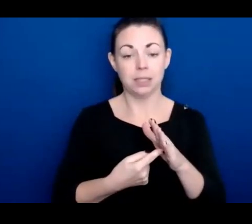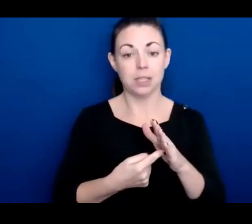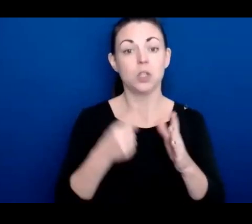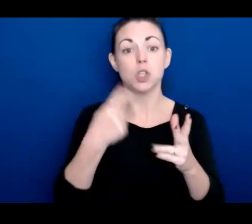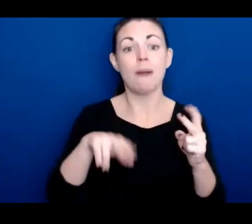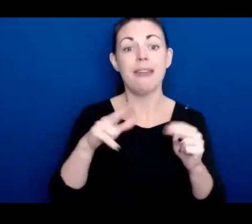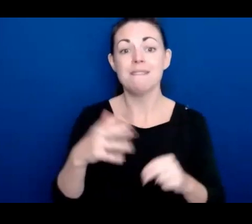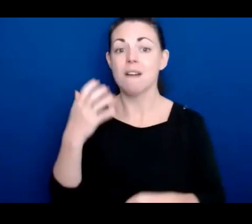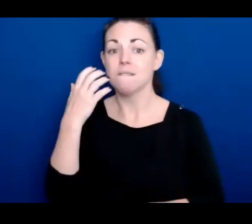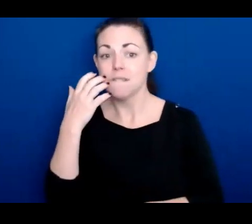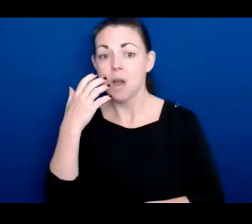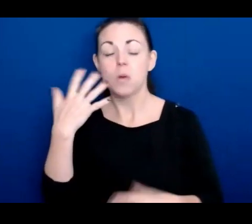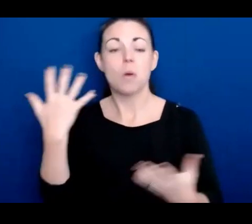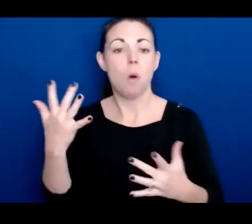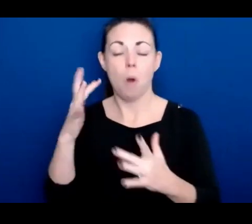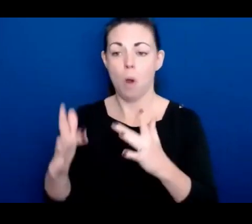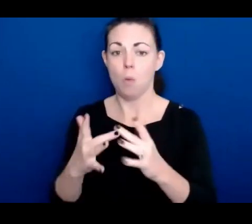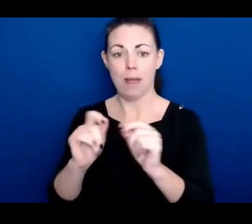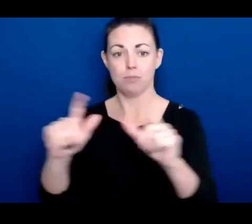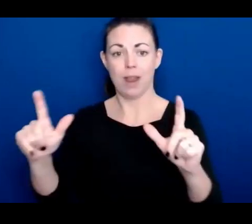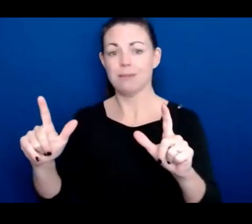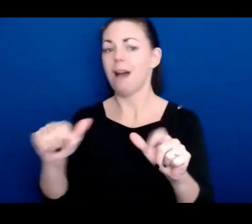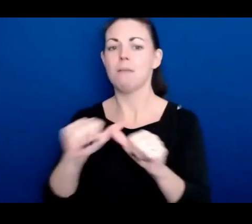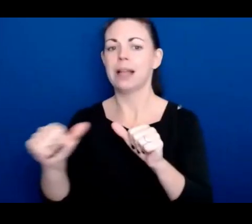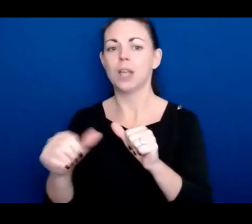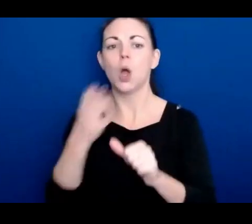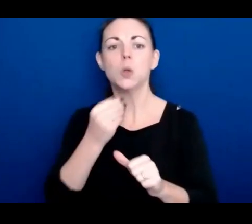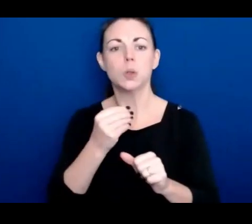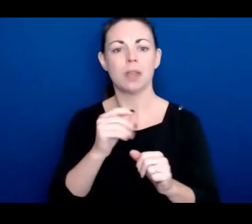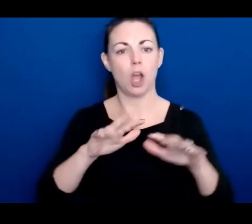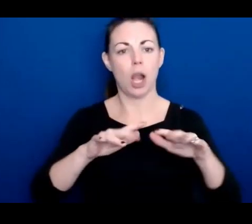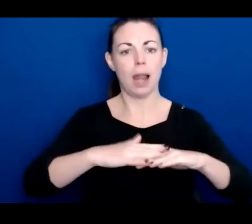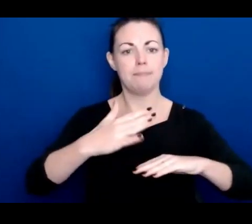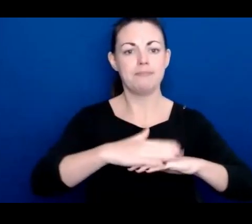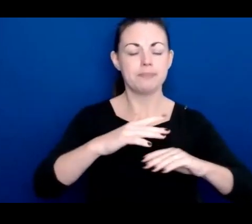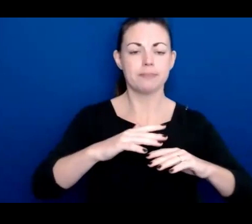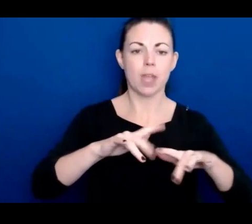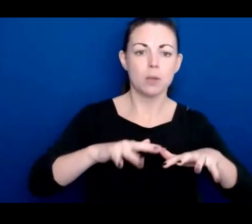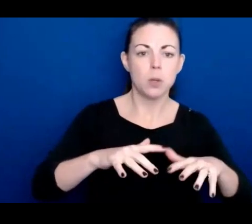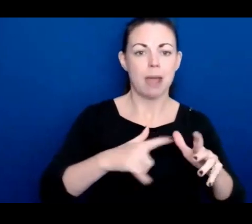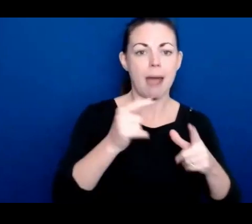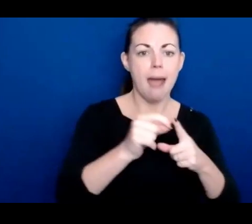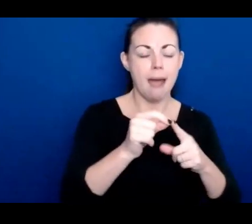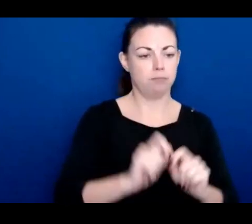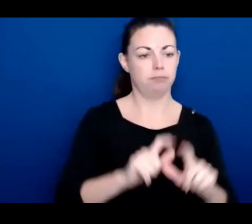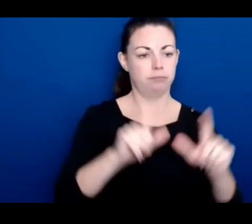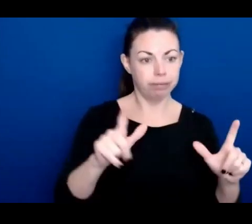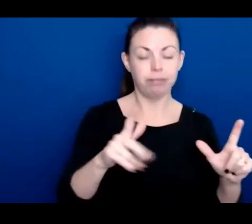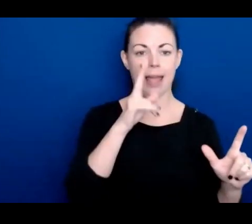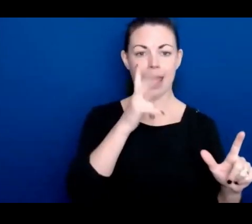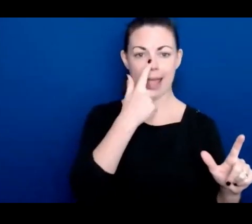can switch to the Zoom app on the desktop, and this is an option for you, which I do encourage everybody to do.